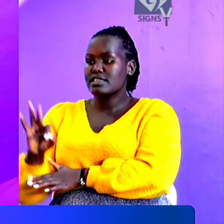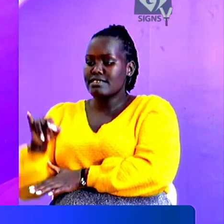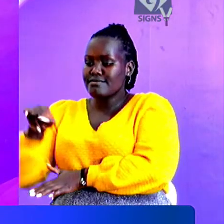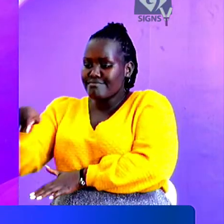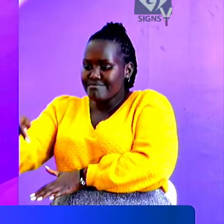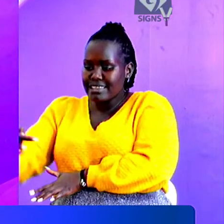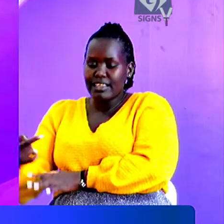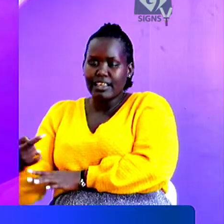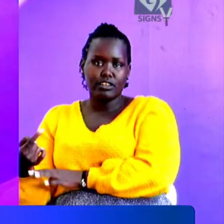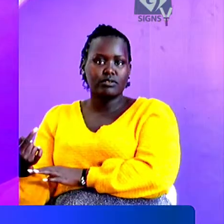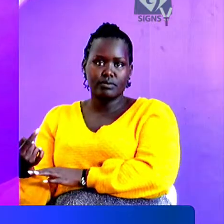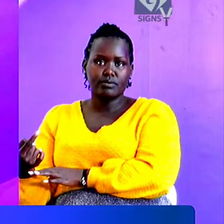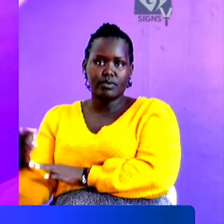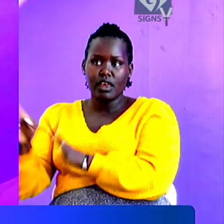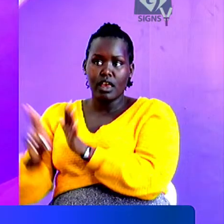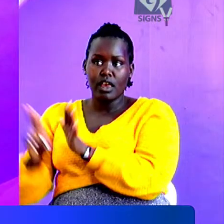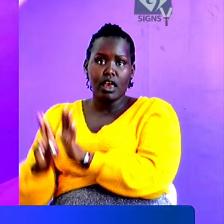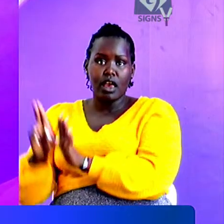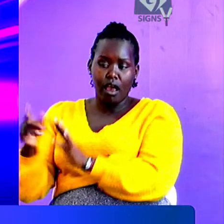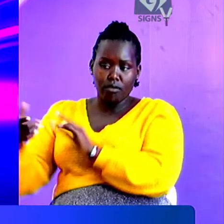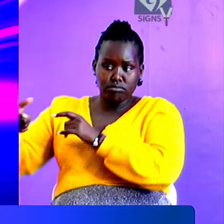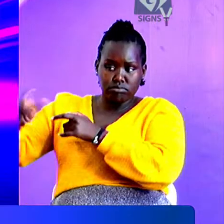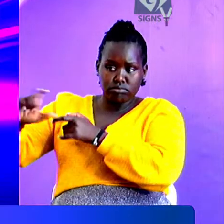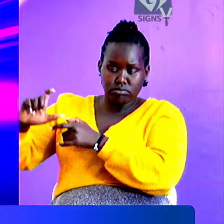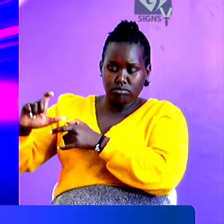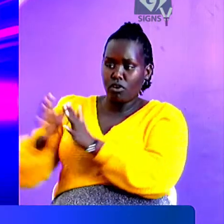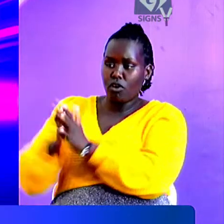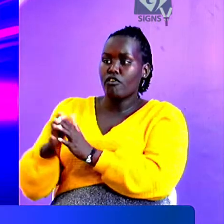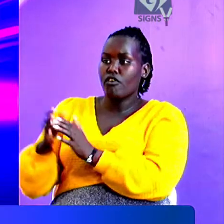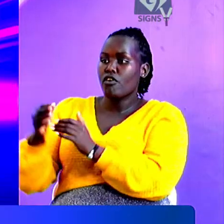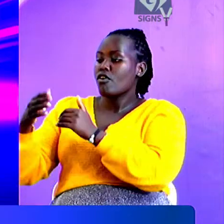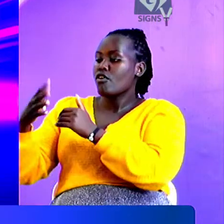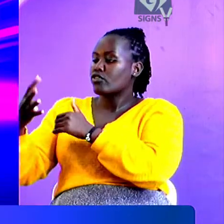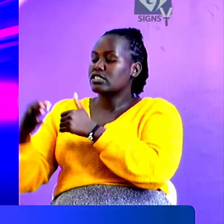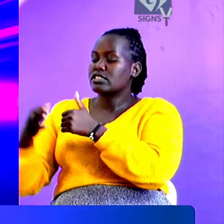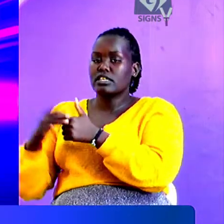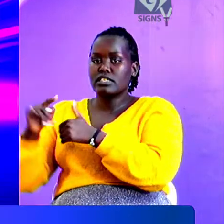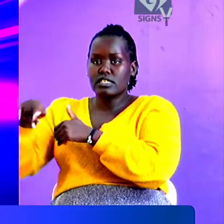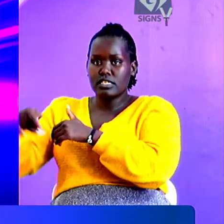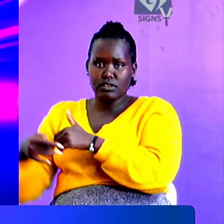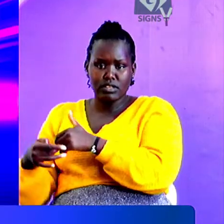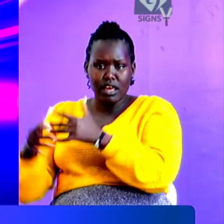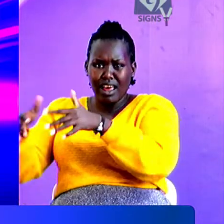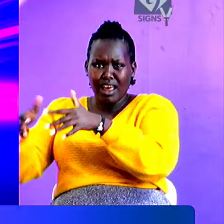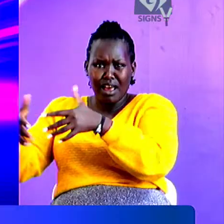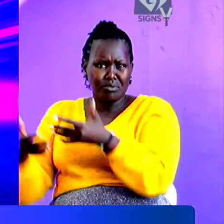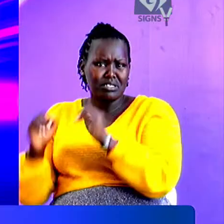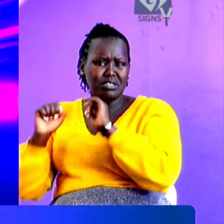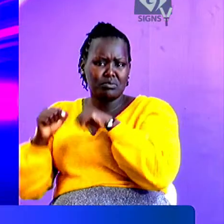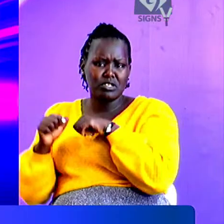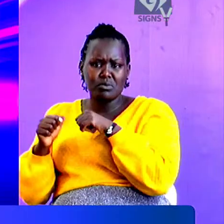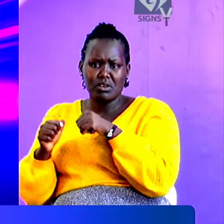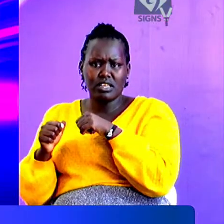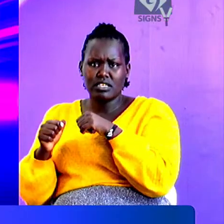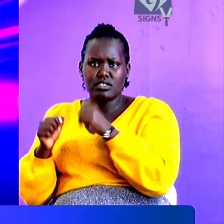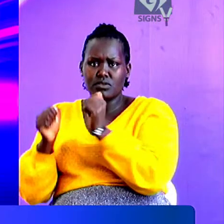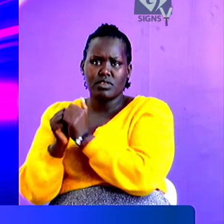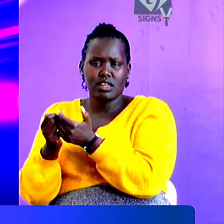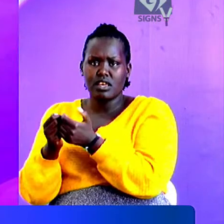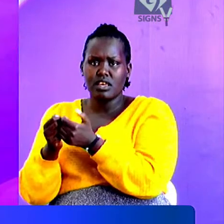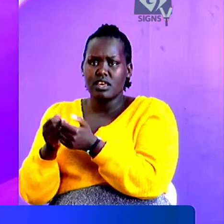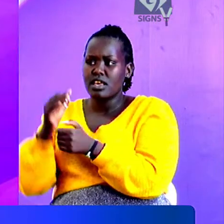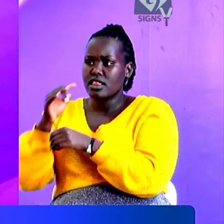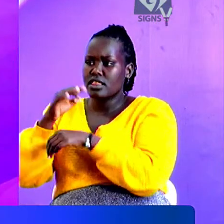and upwards of 38,000 Kenya shillings. How is it possible that within 3 years the it has grown to that become so